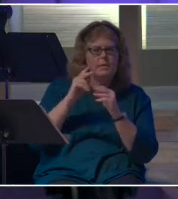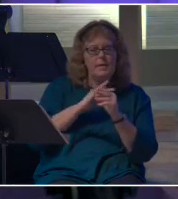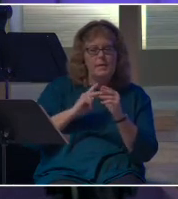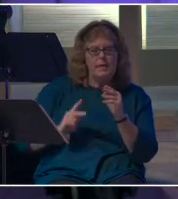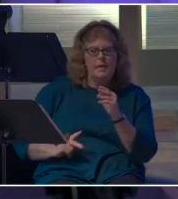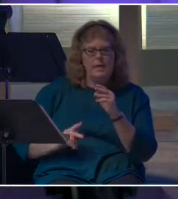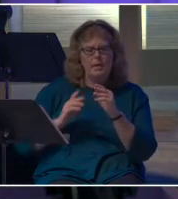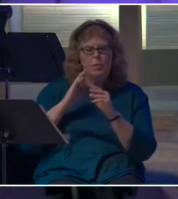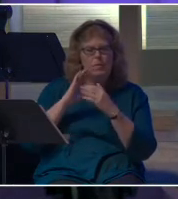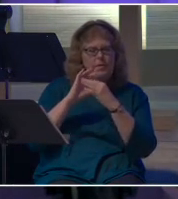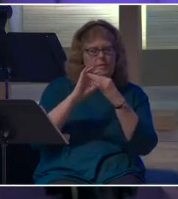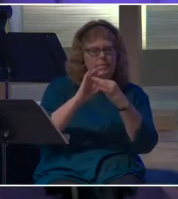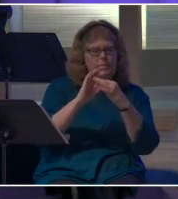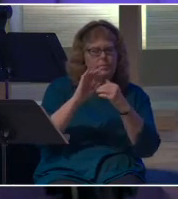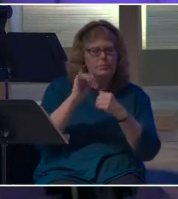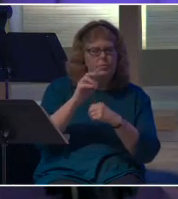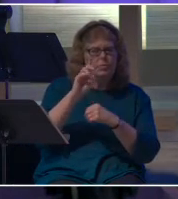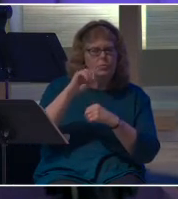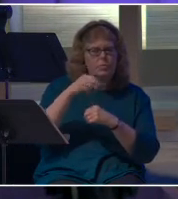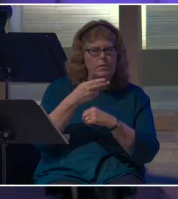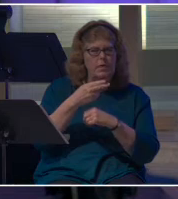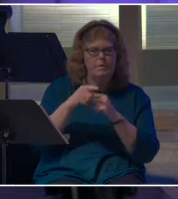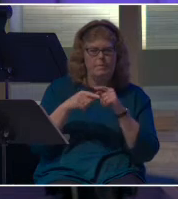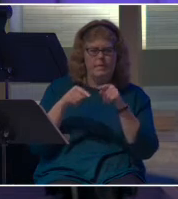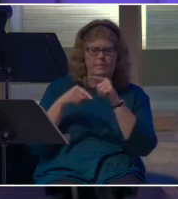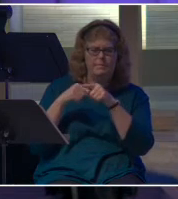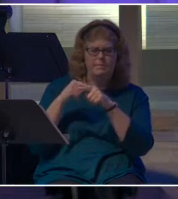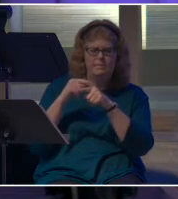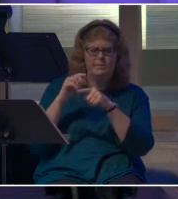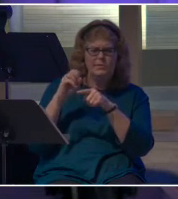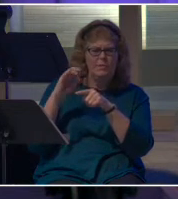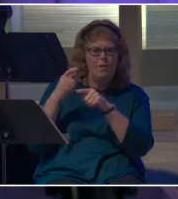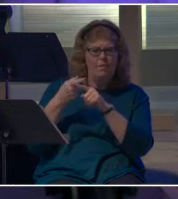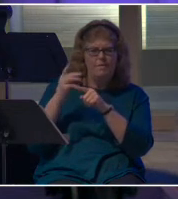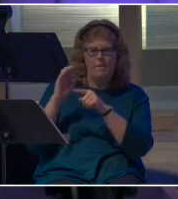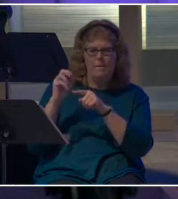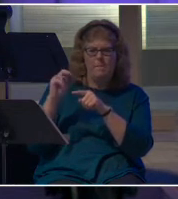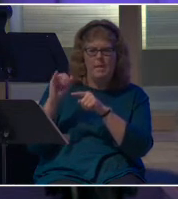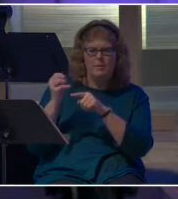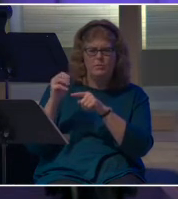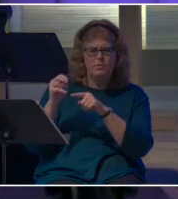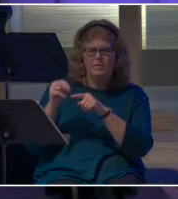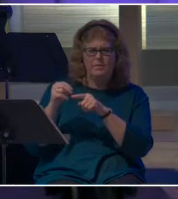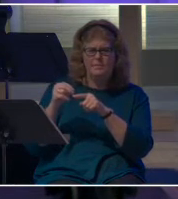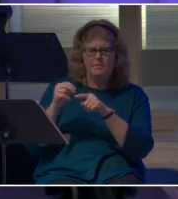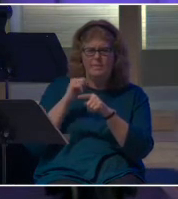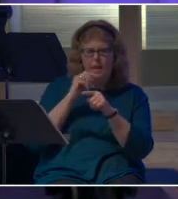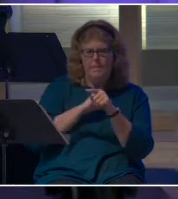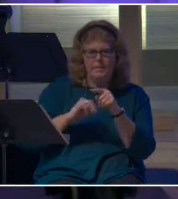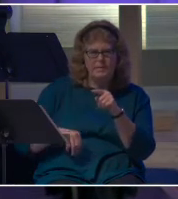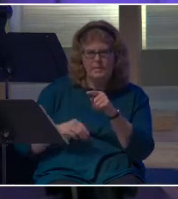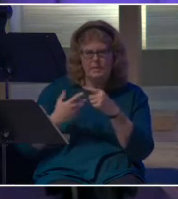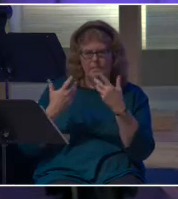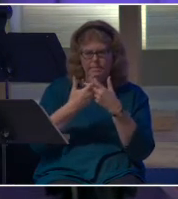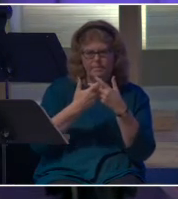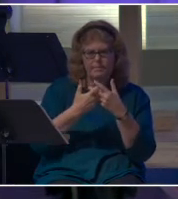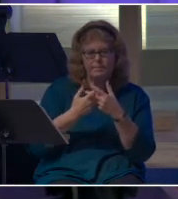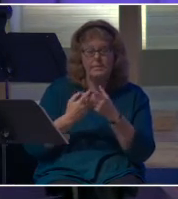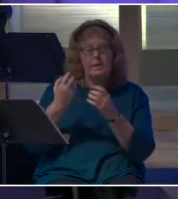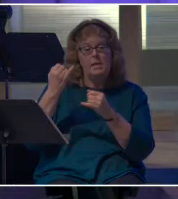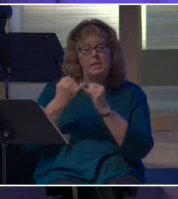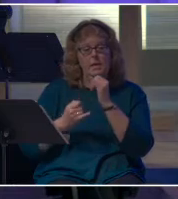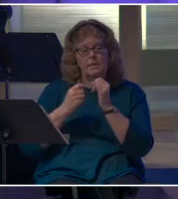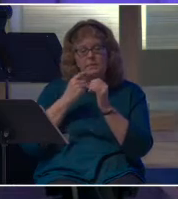is going to be associated with Judah, but again, this first king is coming from the tribe of Benjamin. Lastly, the fact that he's tall.